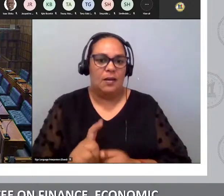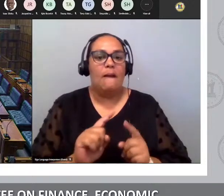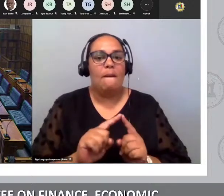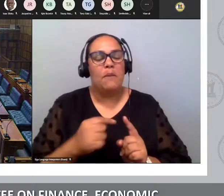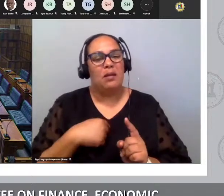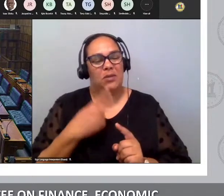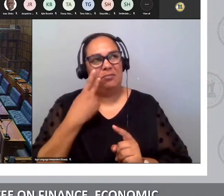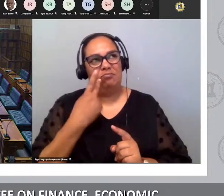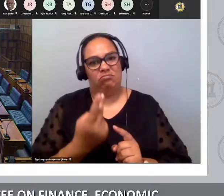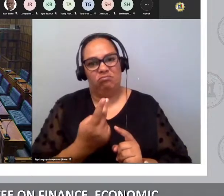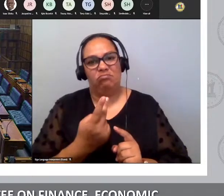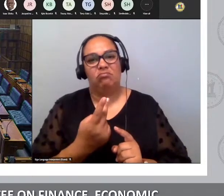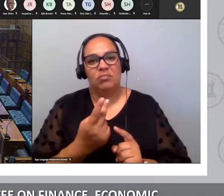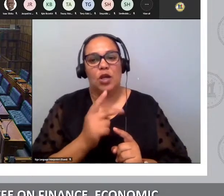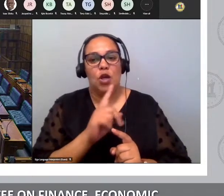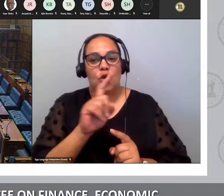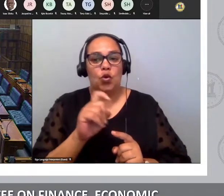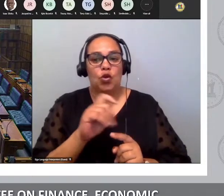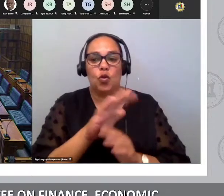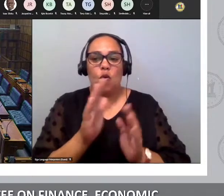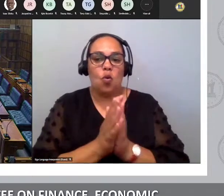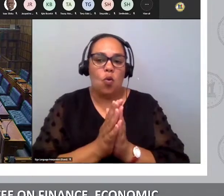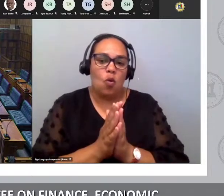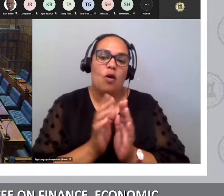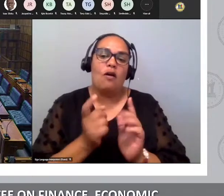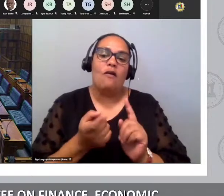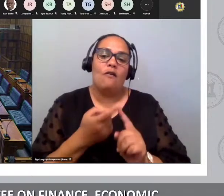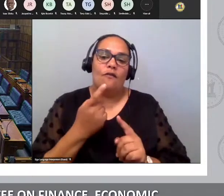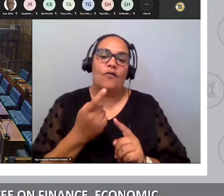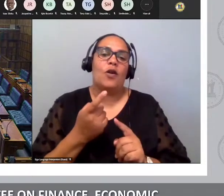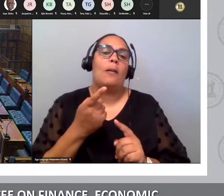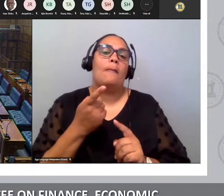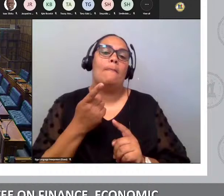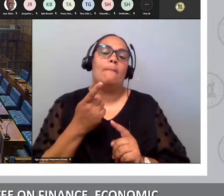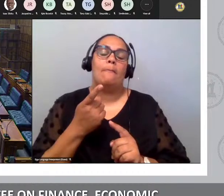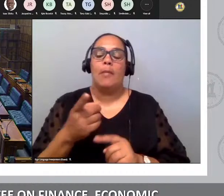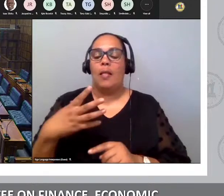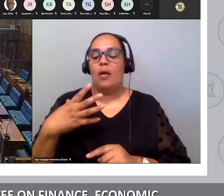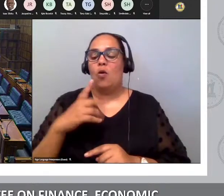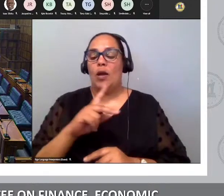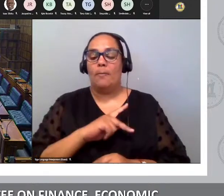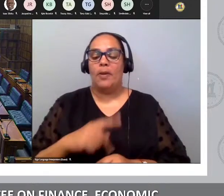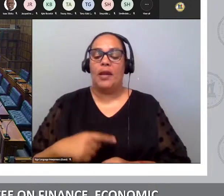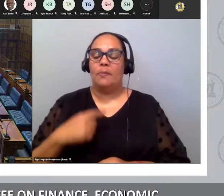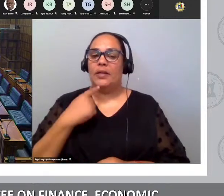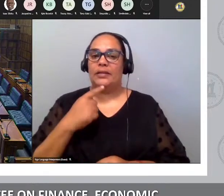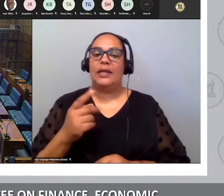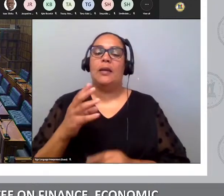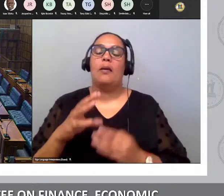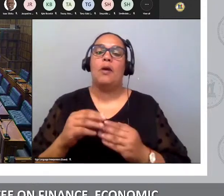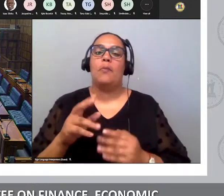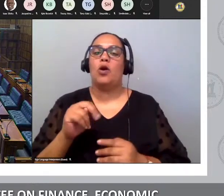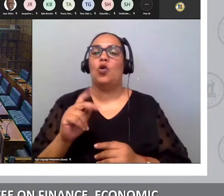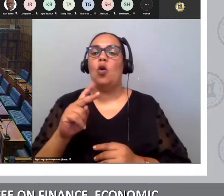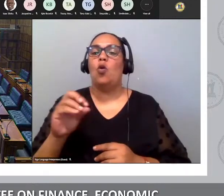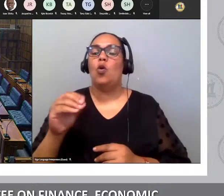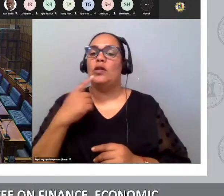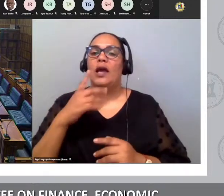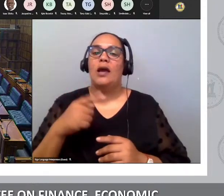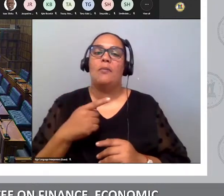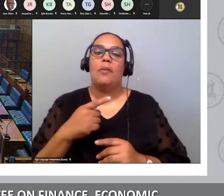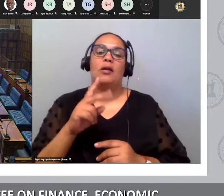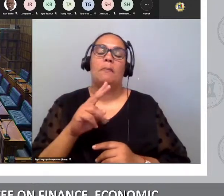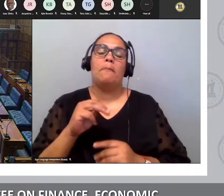it seems to me that all the questions from mlo about what the premier said about targets uh M